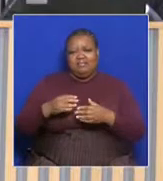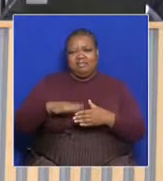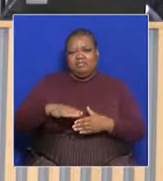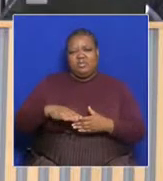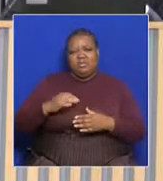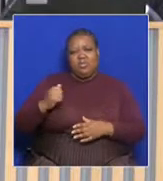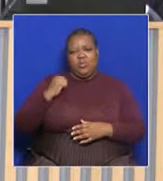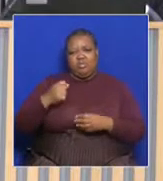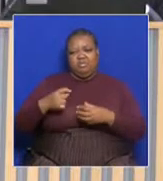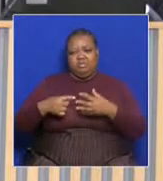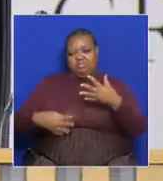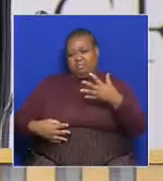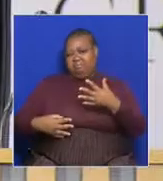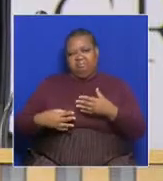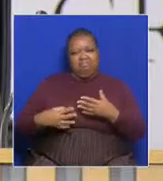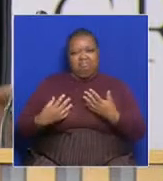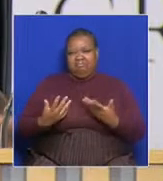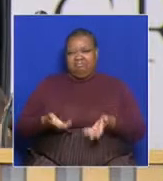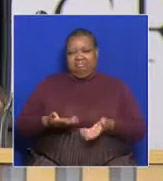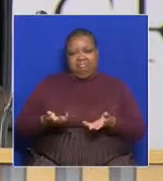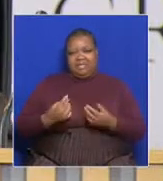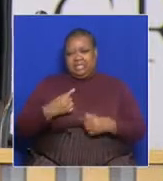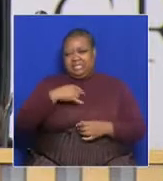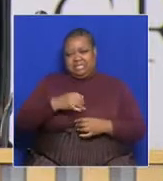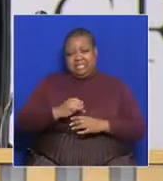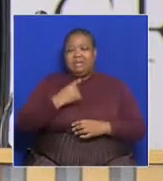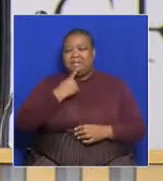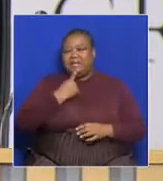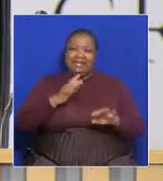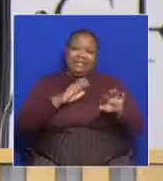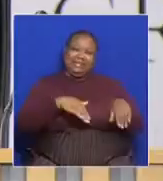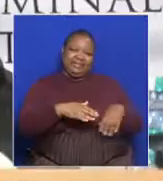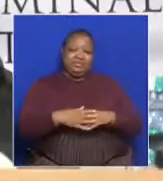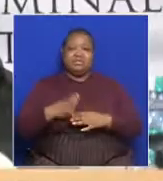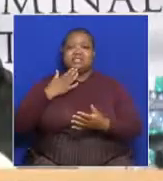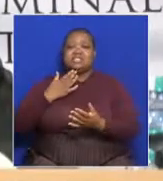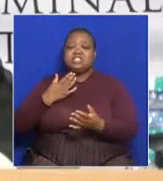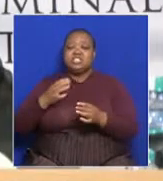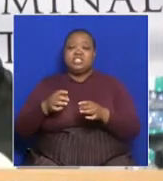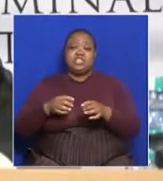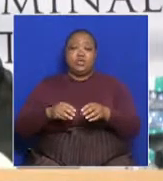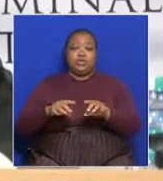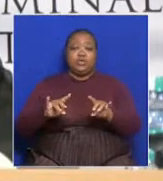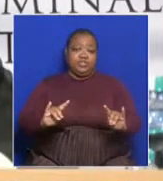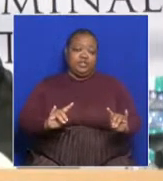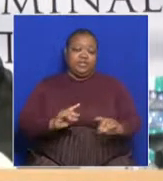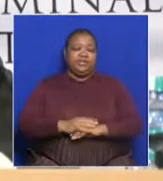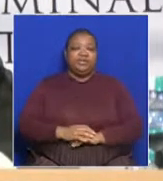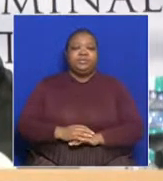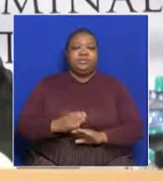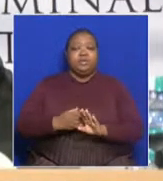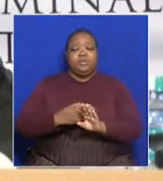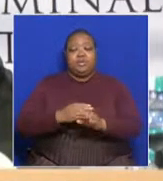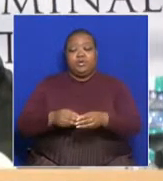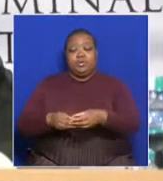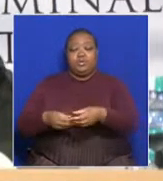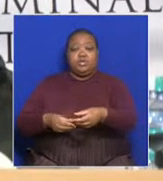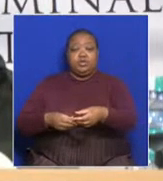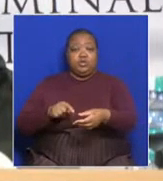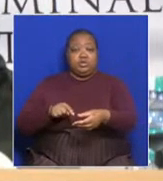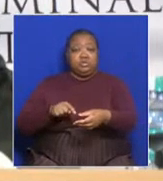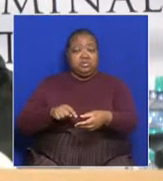will leave it at that. Thank you, Chair. Before we leave this document, for the record, I think it's worth